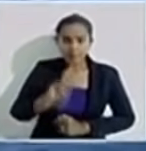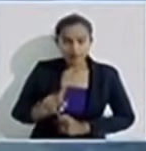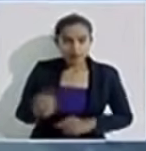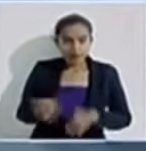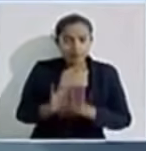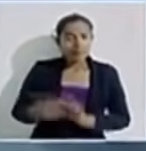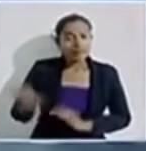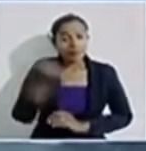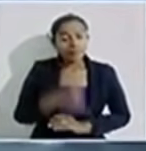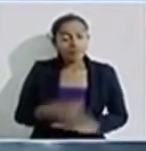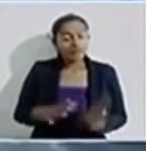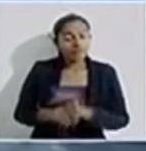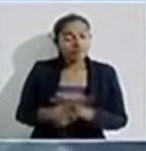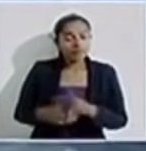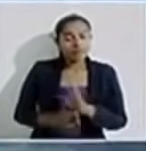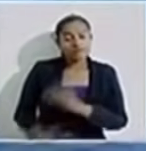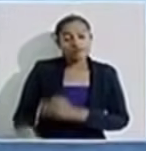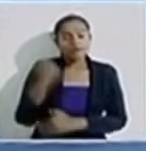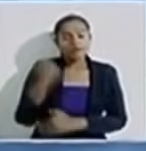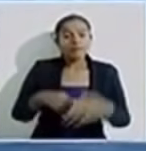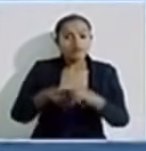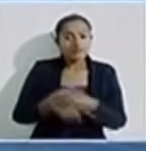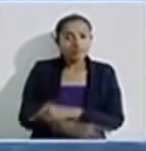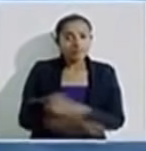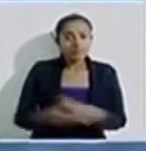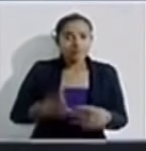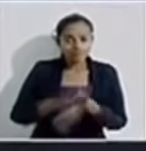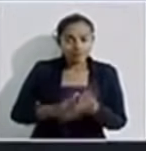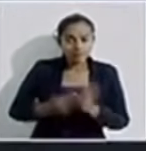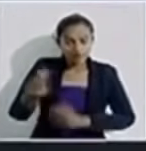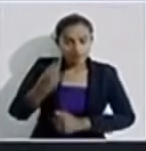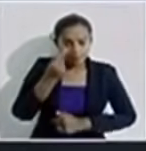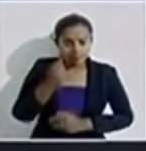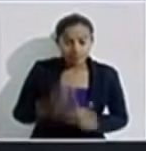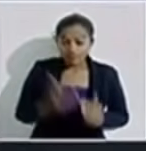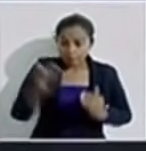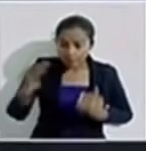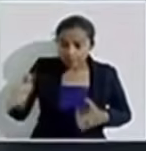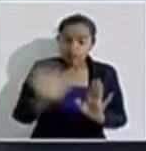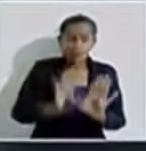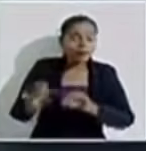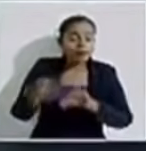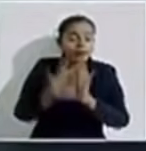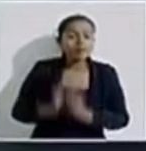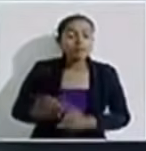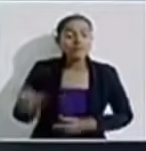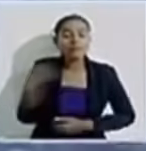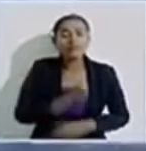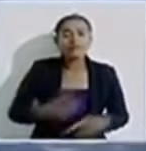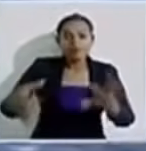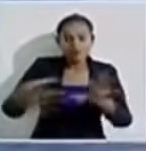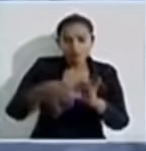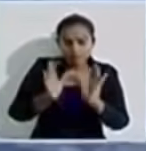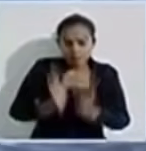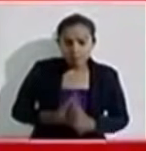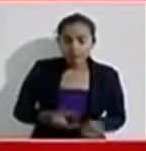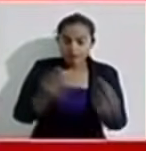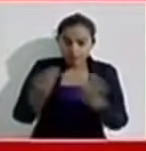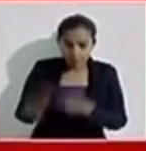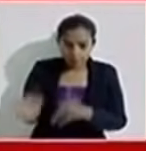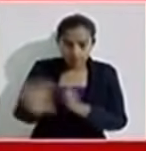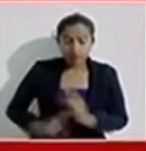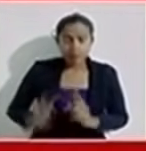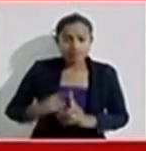fleet would allow Australia to conduct longer patrols, giving the new alliance a stronger presence in the Indo-Pacific region, end quote.